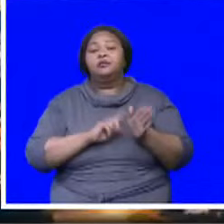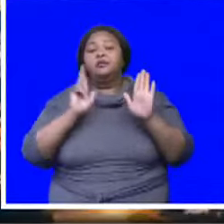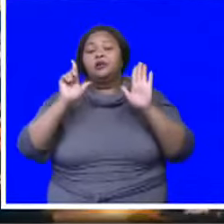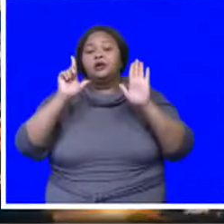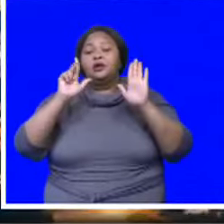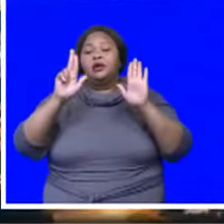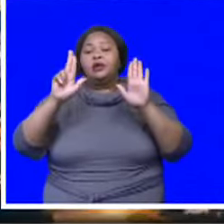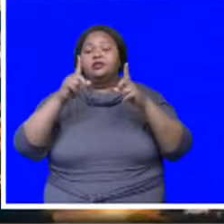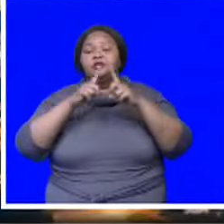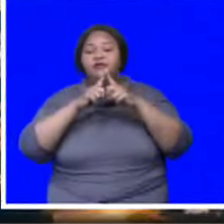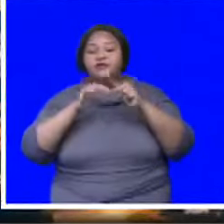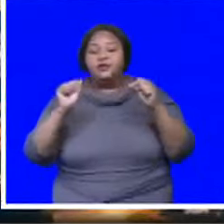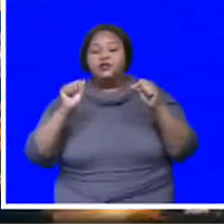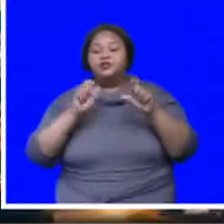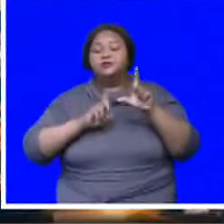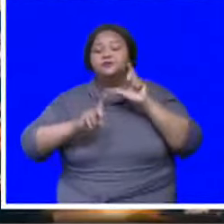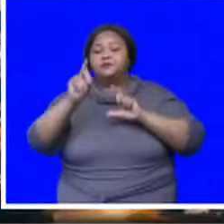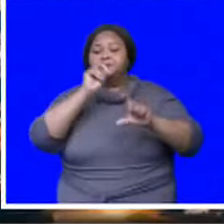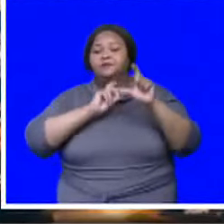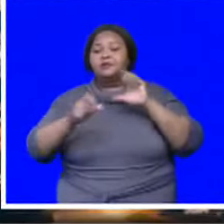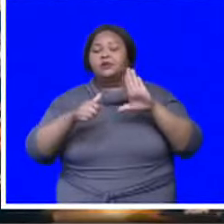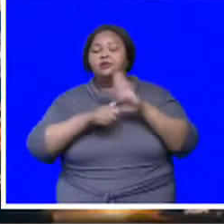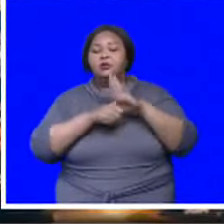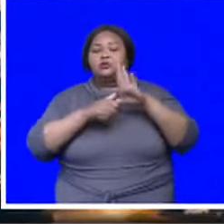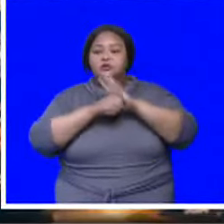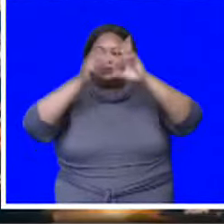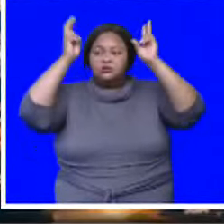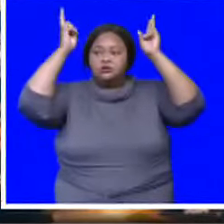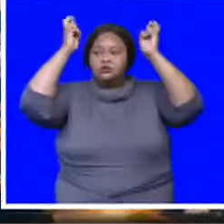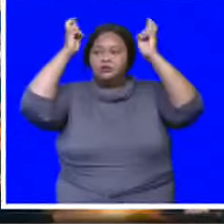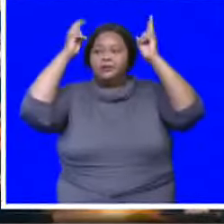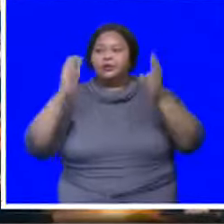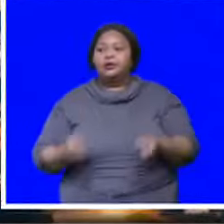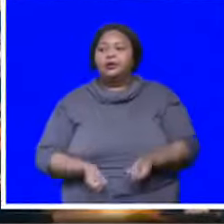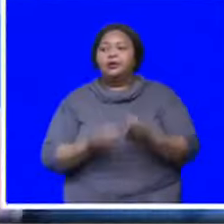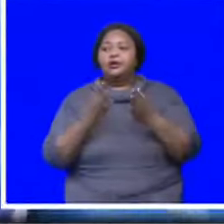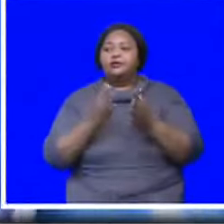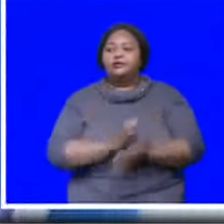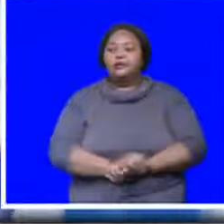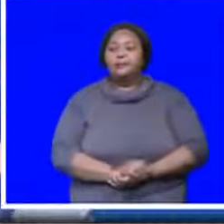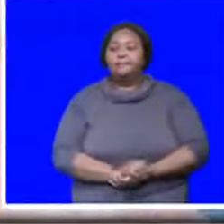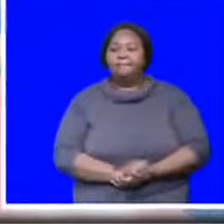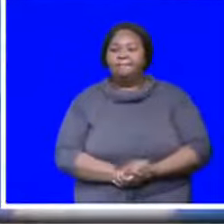at Eswatini TV. But before we go, here's a quick reminder of our top stories tonight.